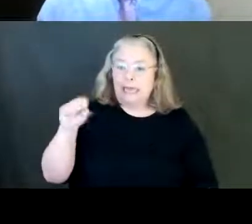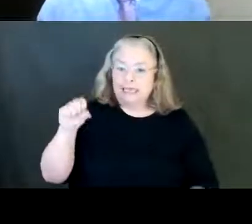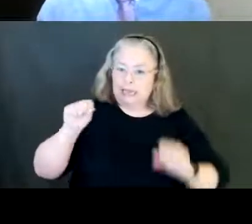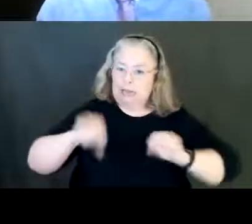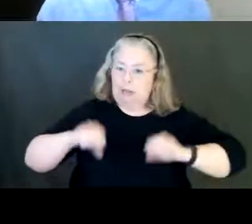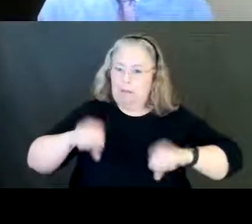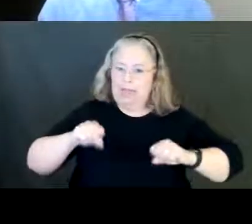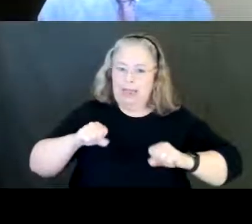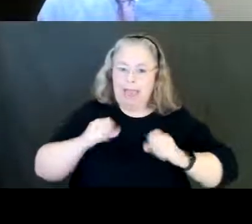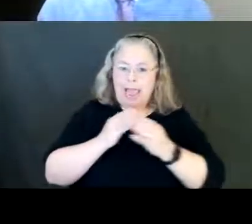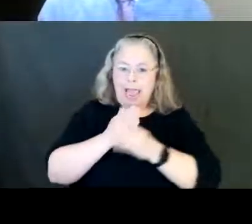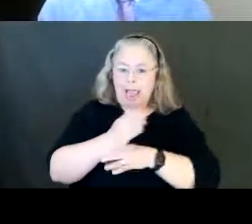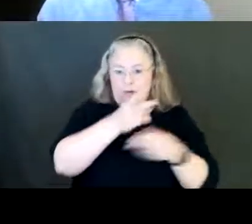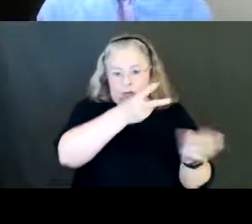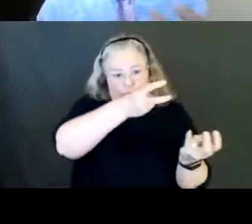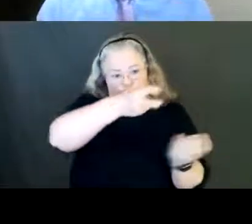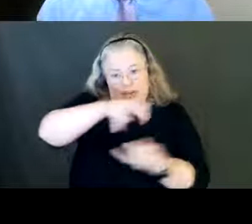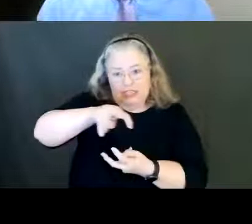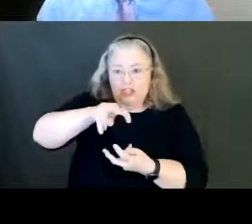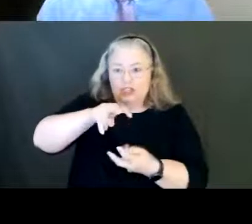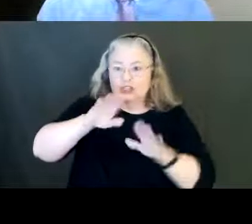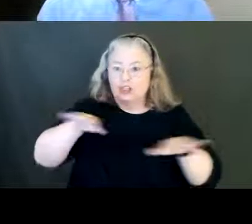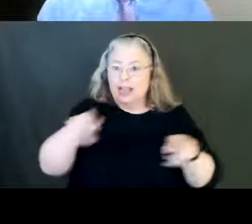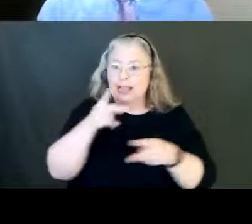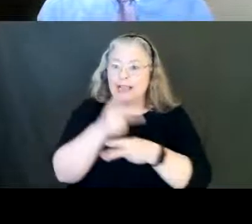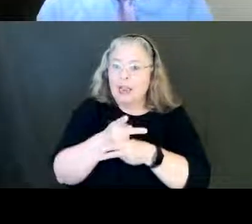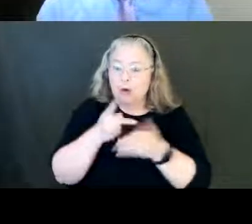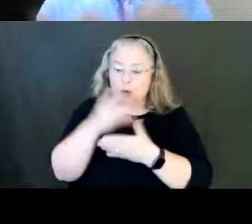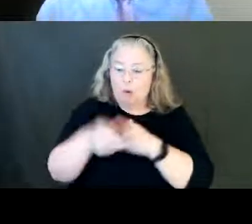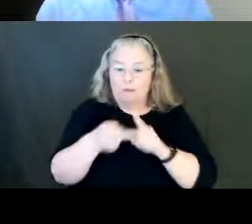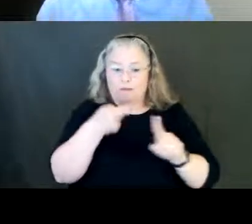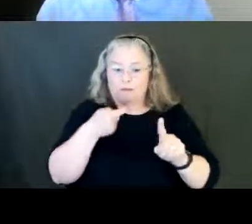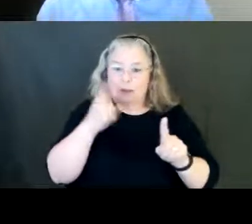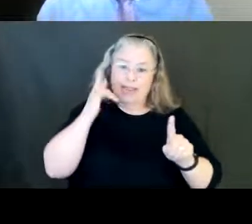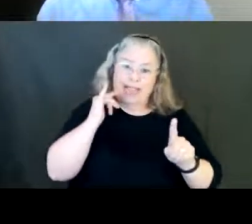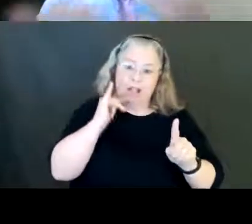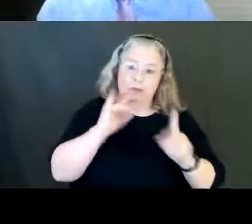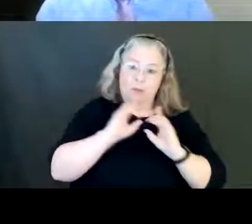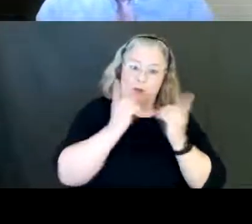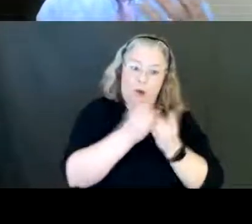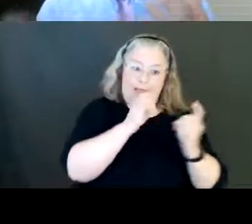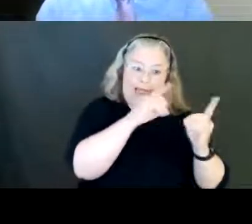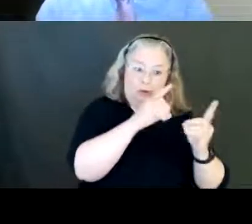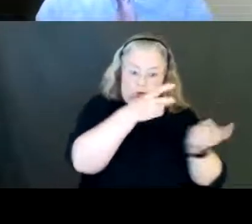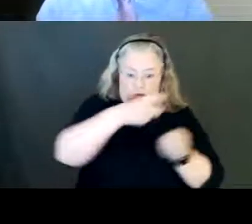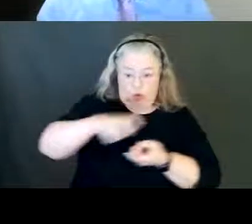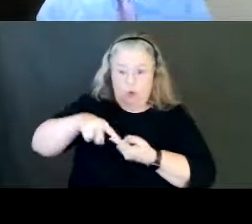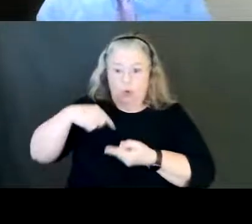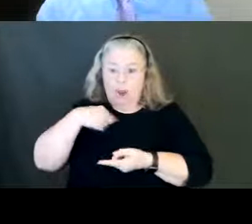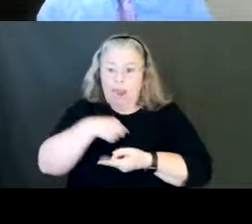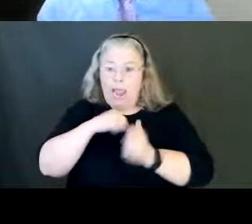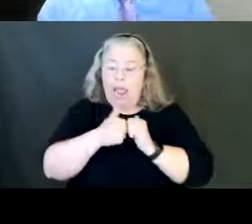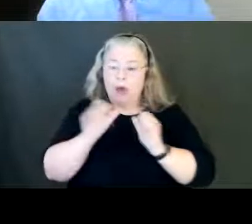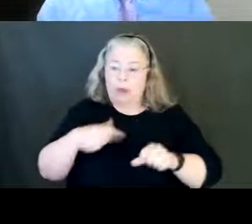following the transition of childcare programs from the Department of Education, and looking at ways that we can improve the services that